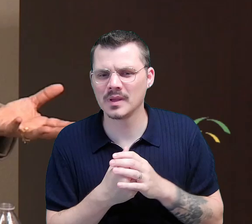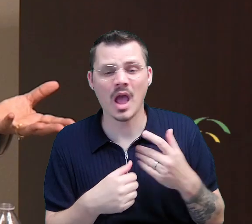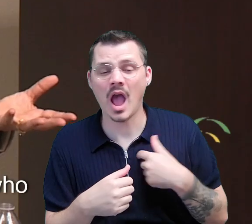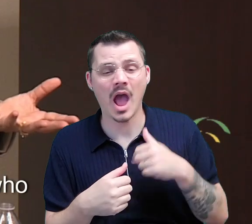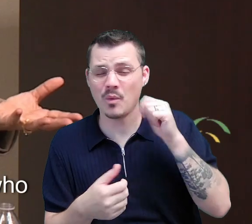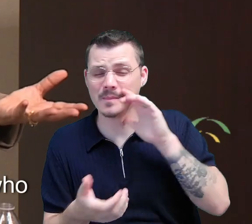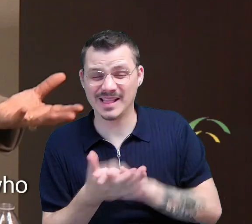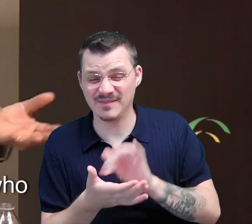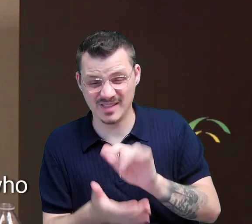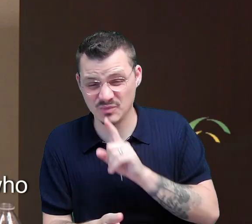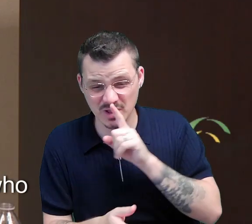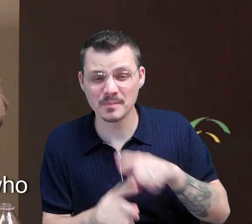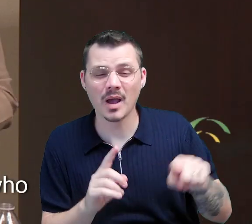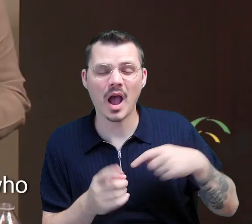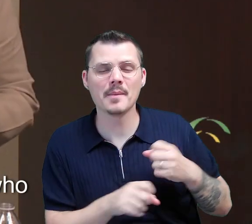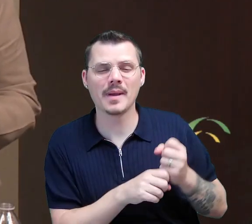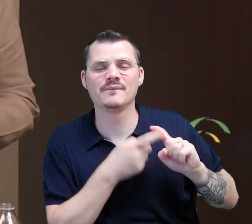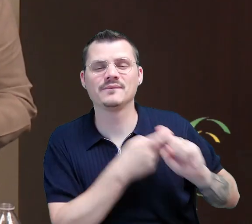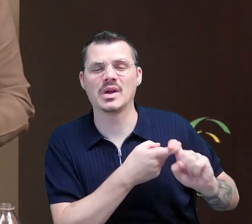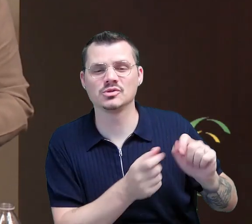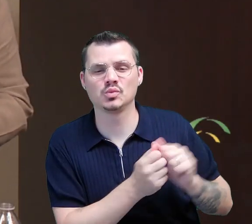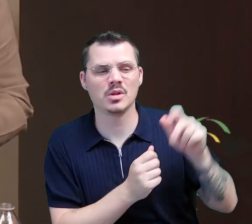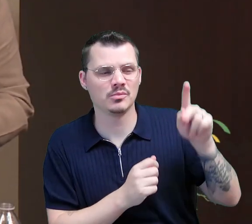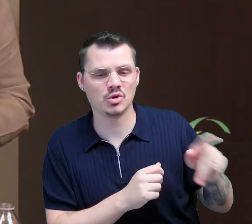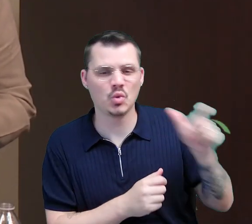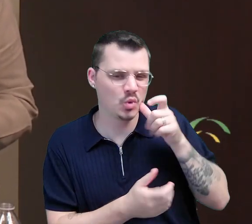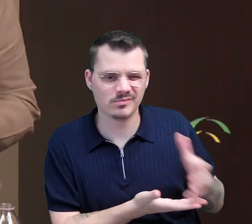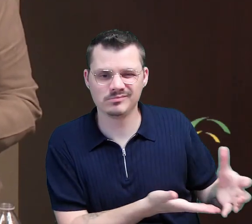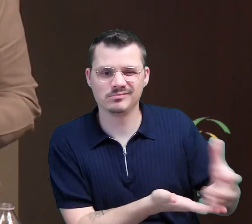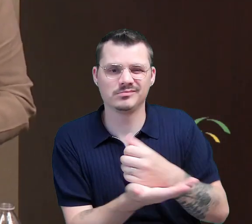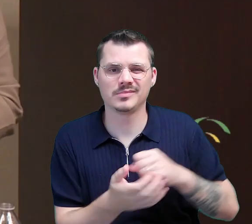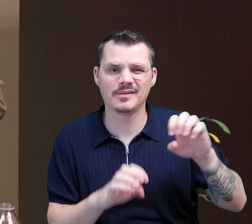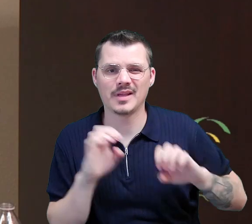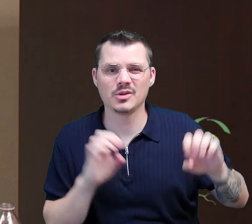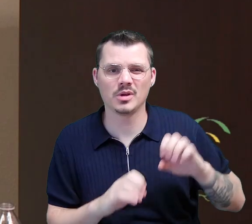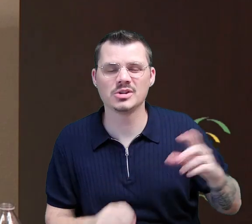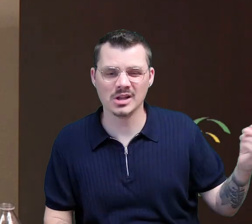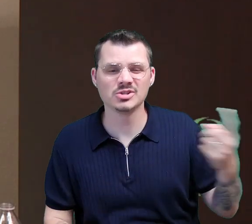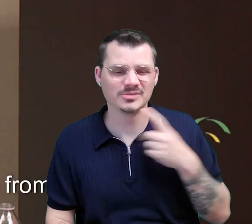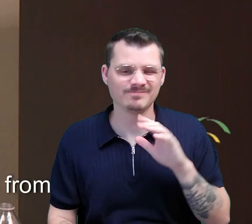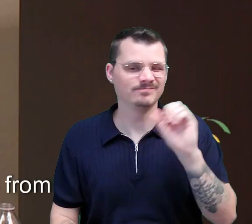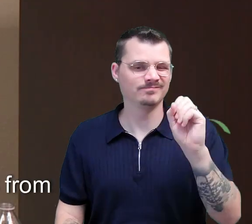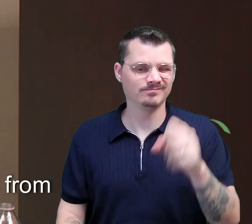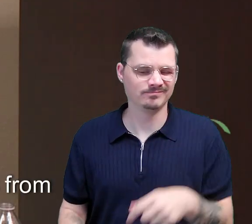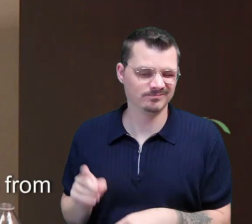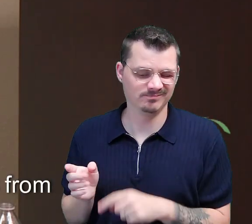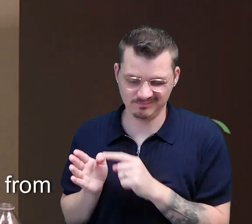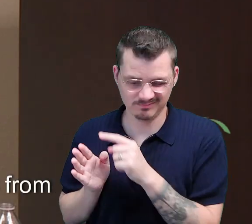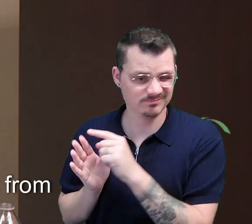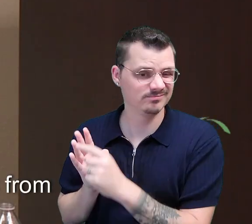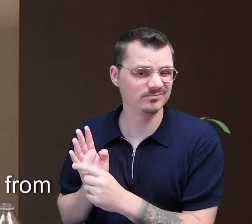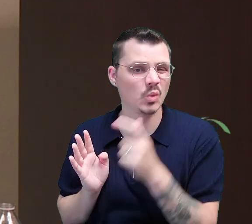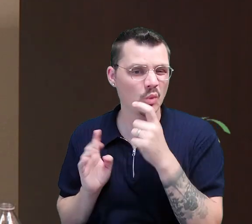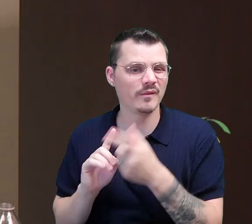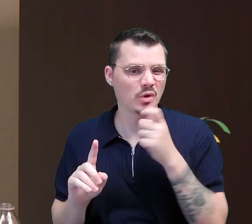that, except I made friends with the gal who collected all the evaluations. She said, yep, these are the ones from the drug